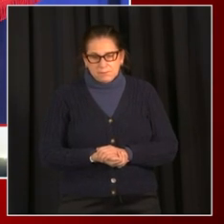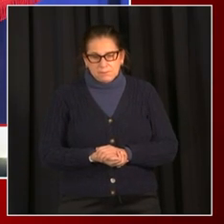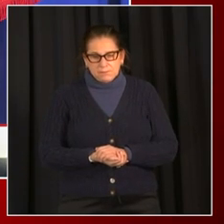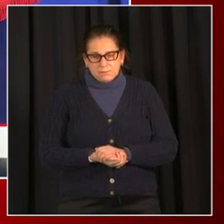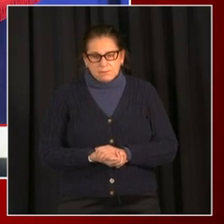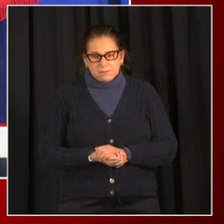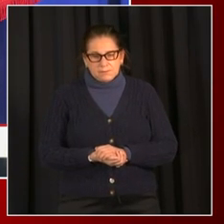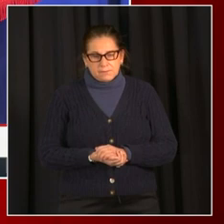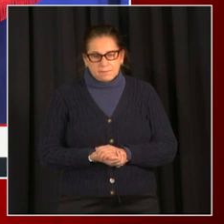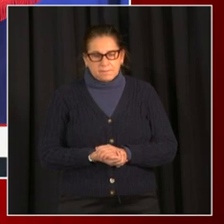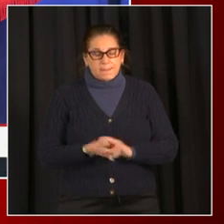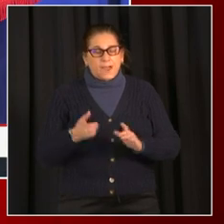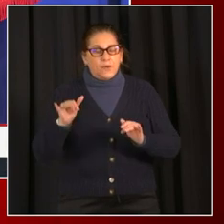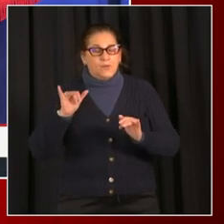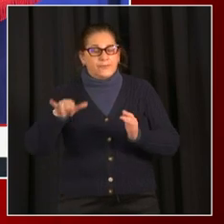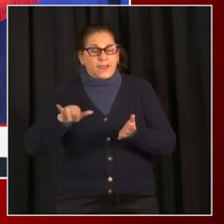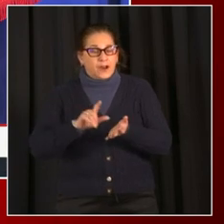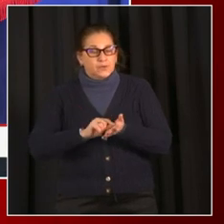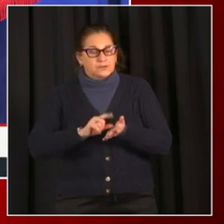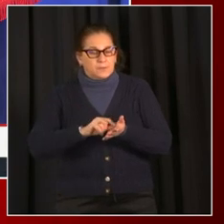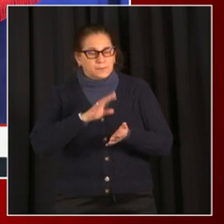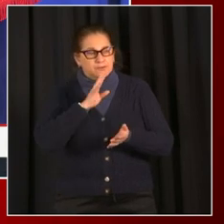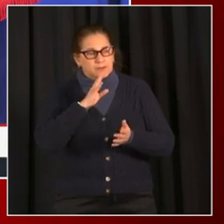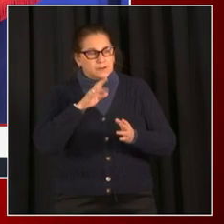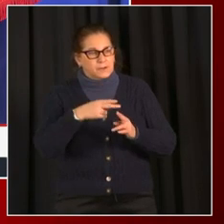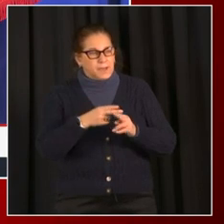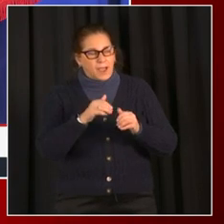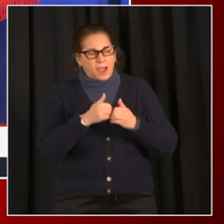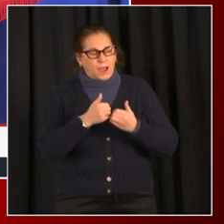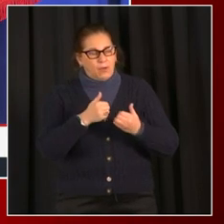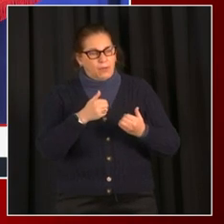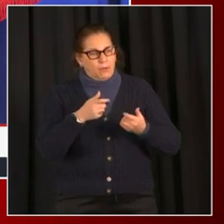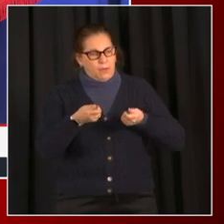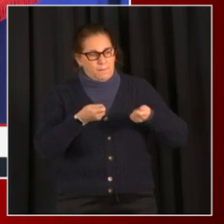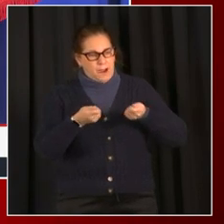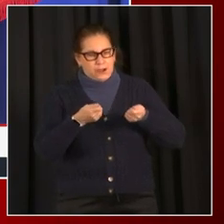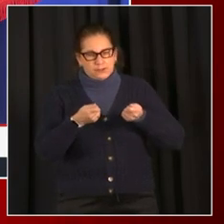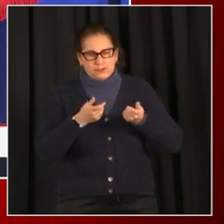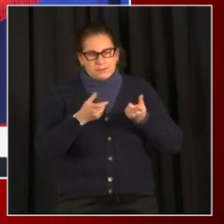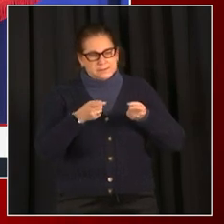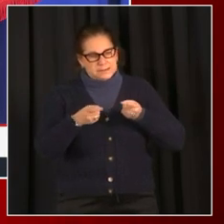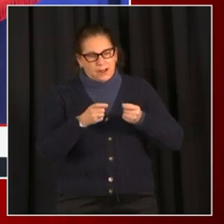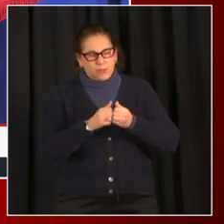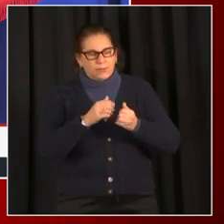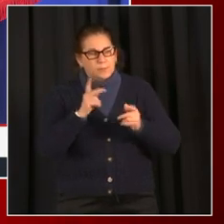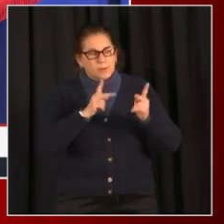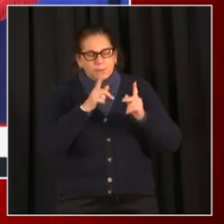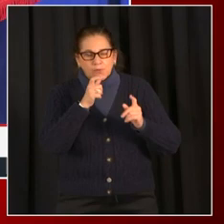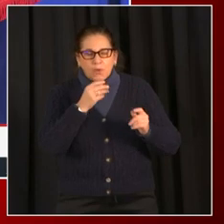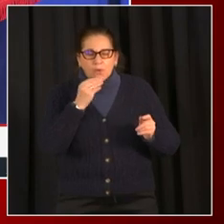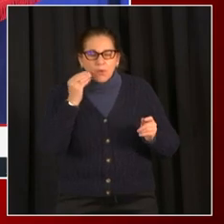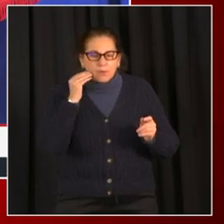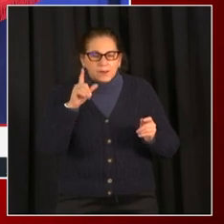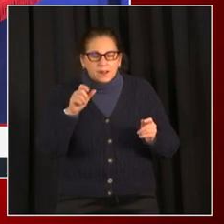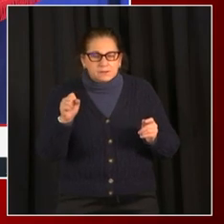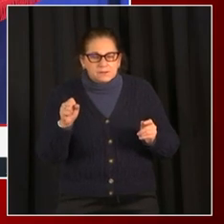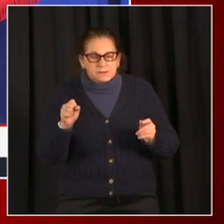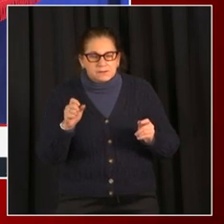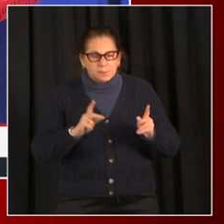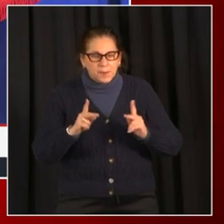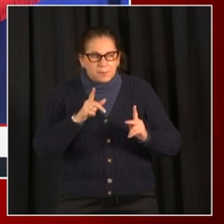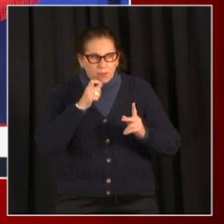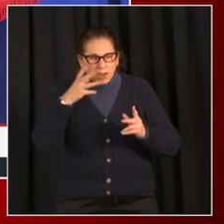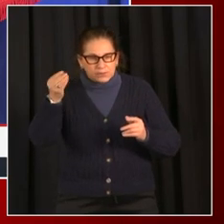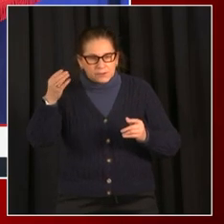said was they have been contacted by representatives of the Department of Human Services, informing them that they